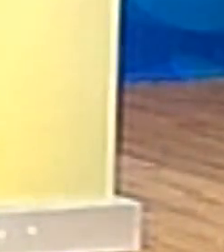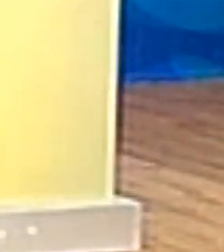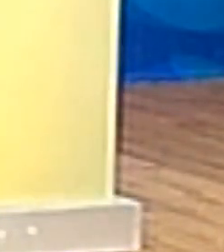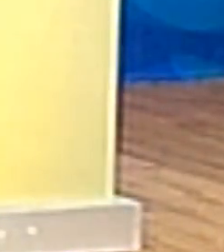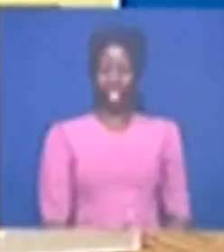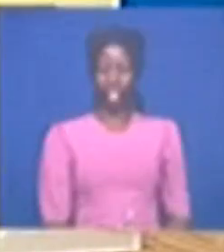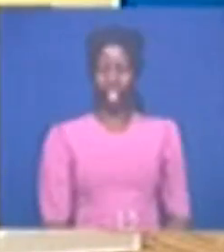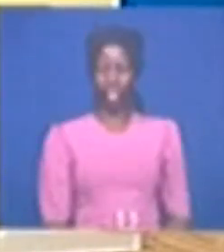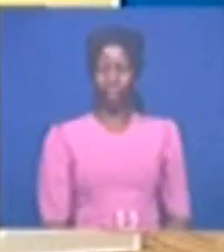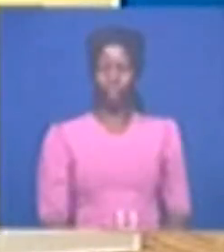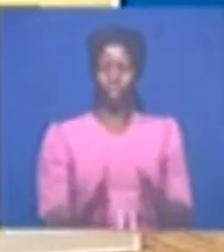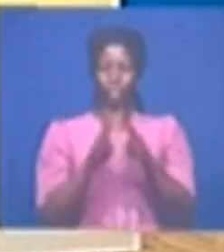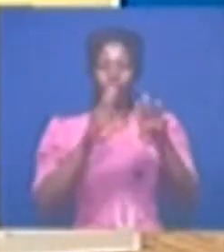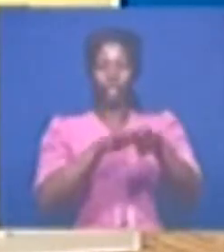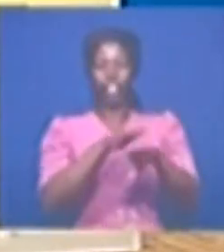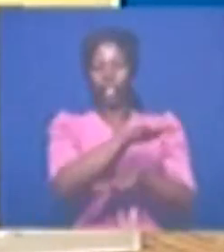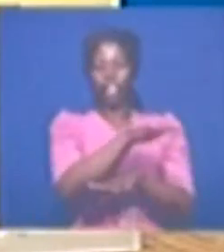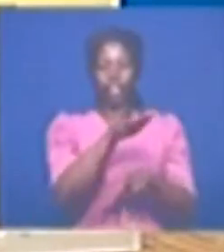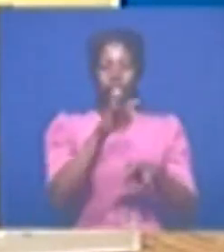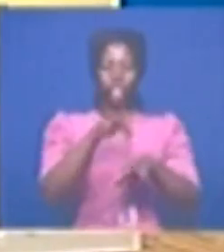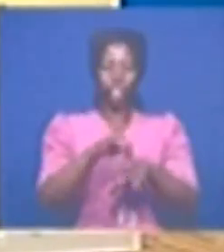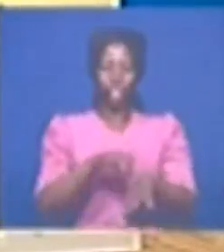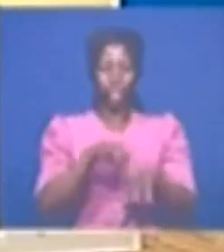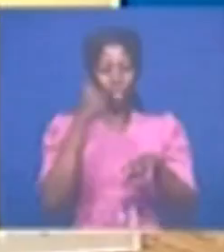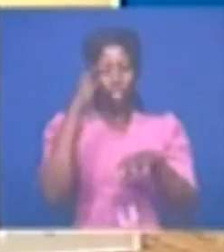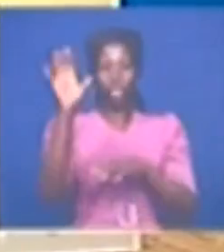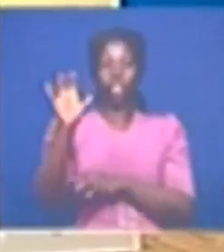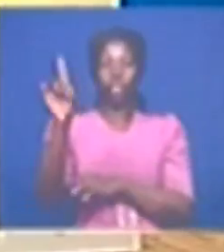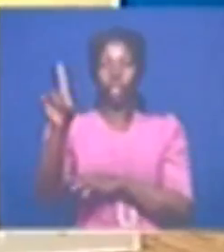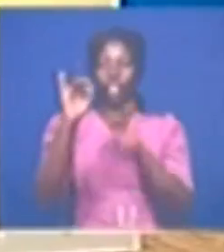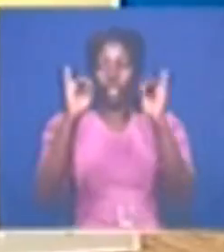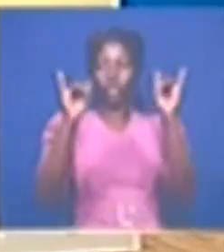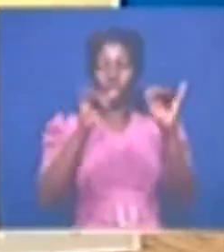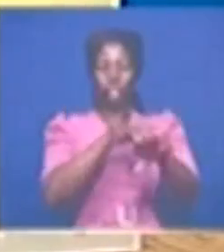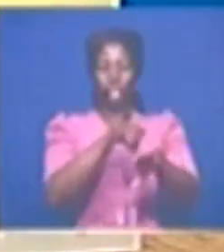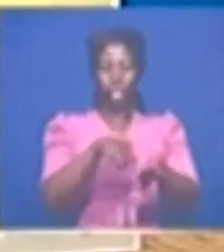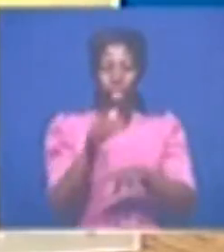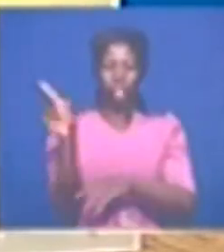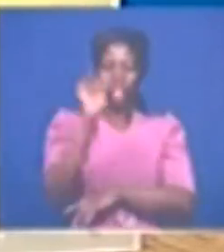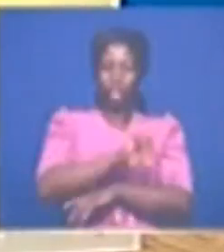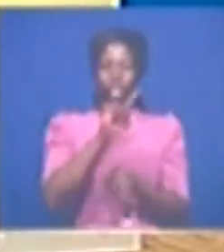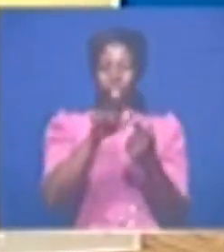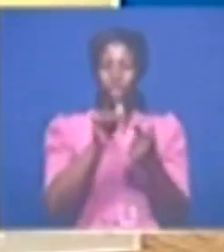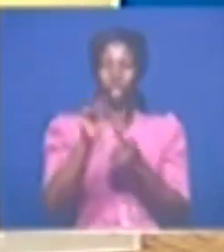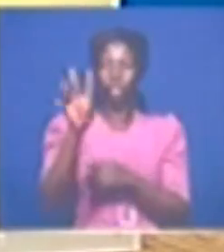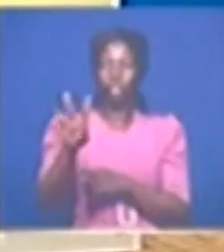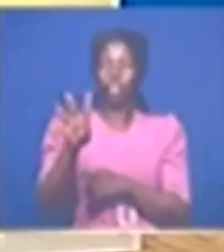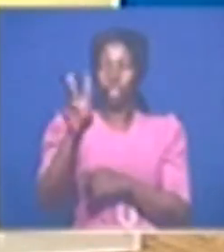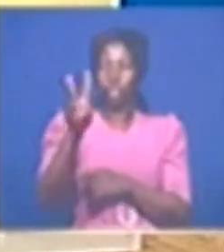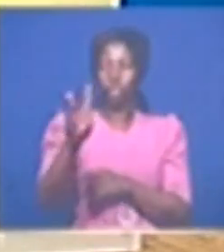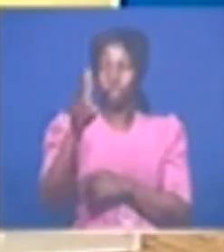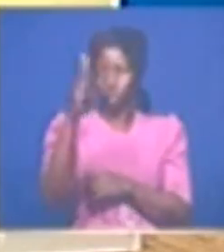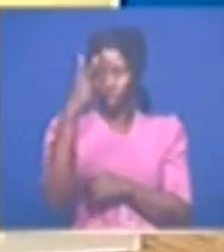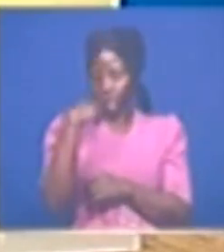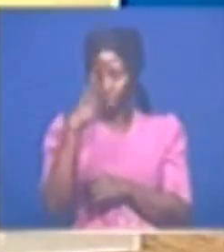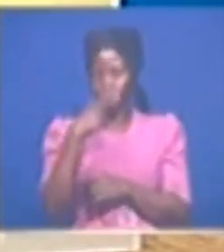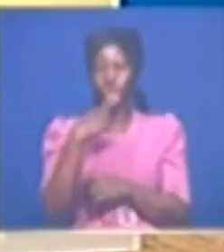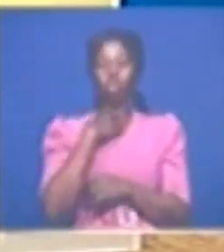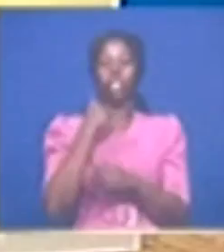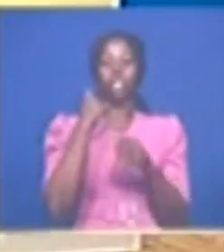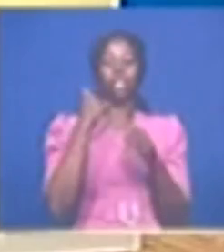Well, a very good evening to you. You are just in time for Channel 1 NewsHour on a day when 42 suspects wanted in connection with the scandal